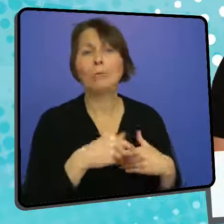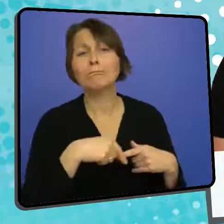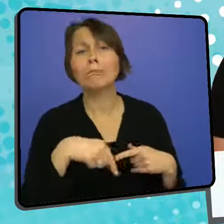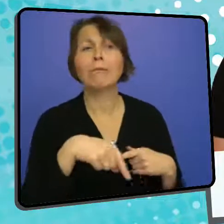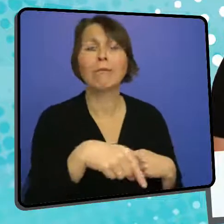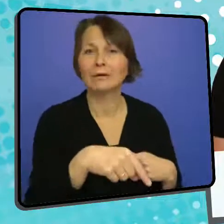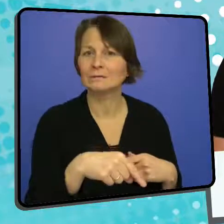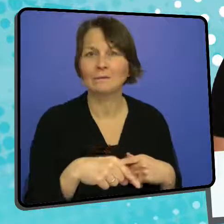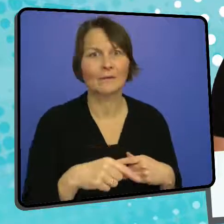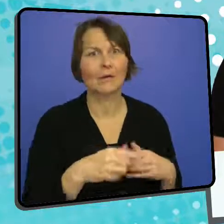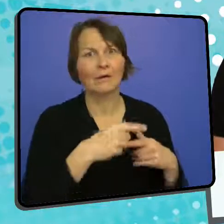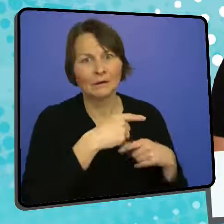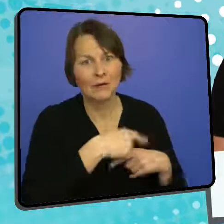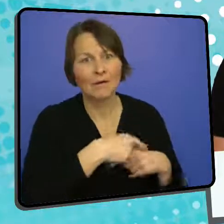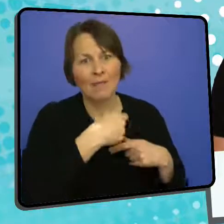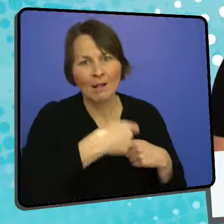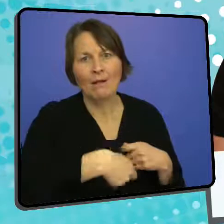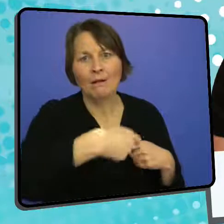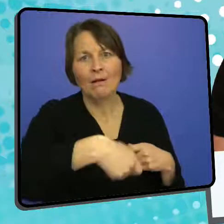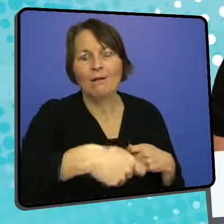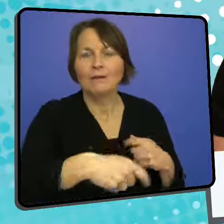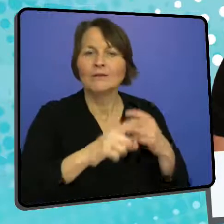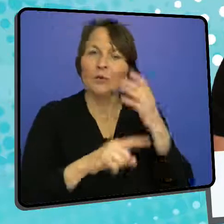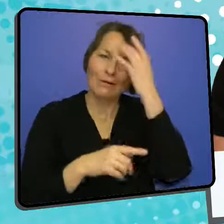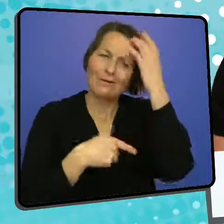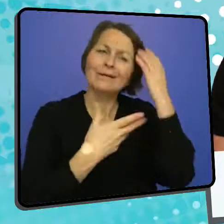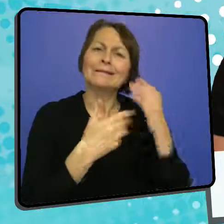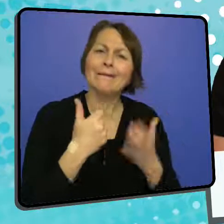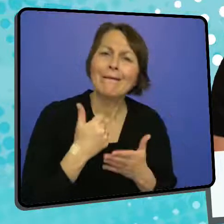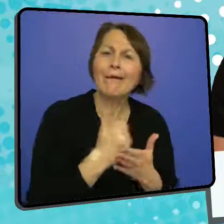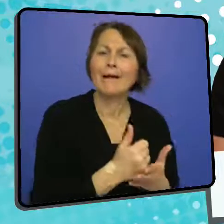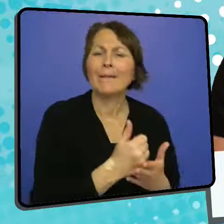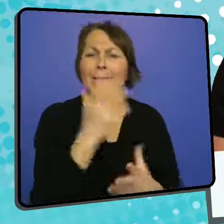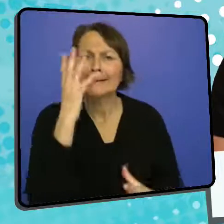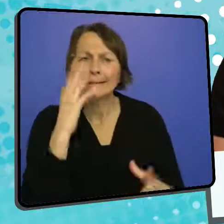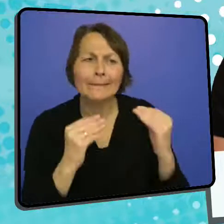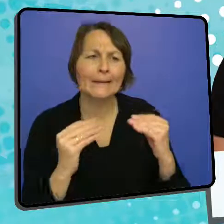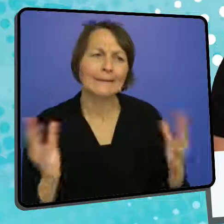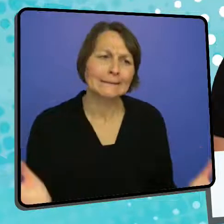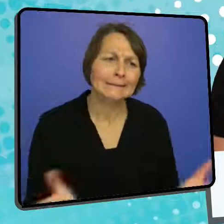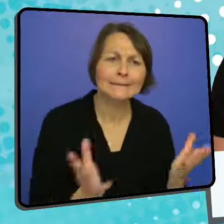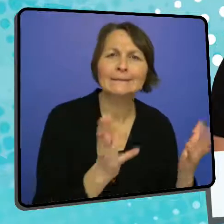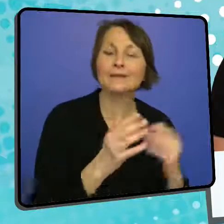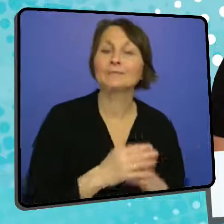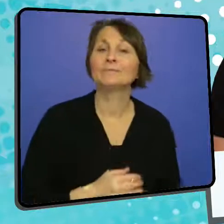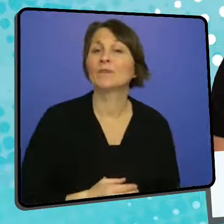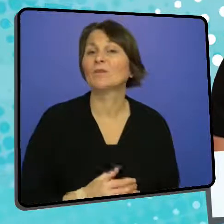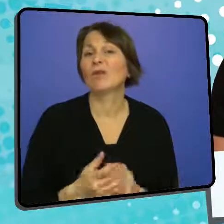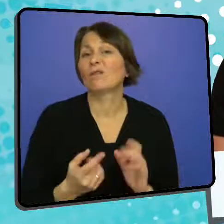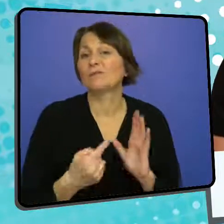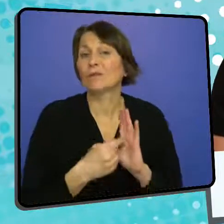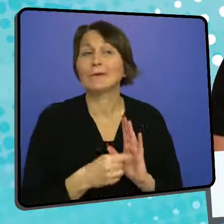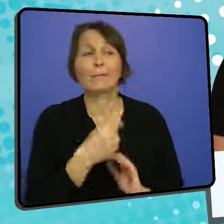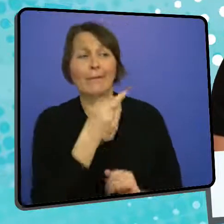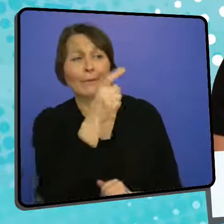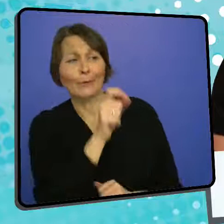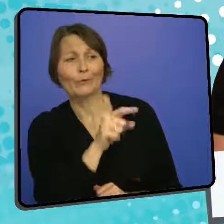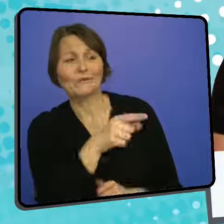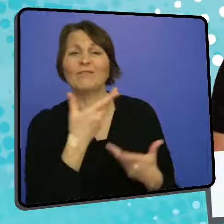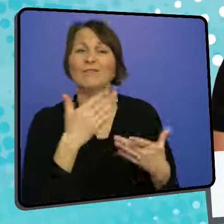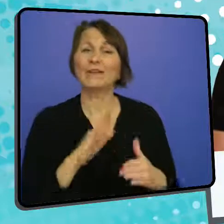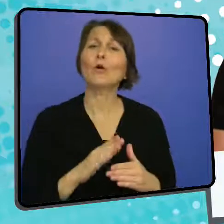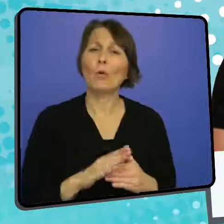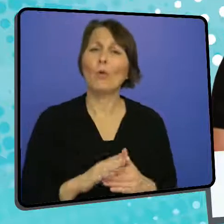and especially like not just they've done data camp course or this and this. It's